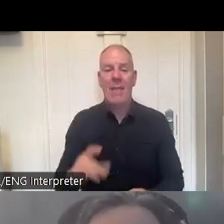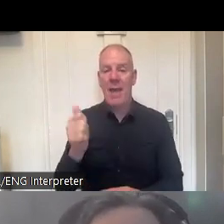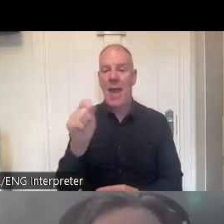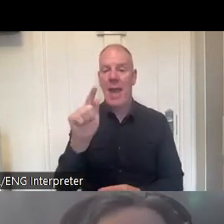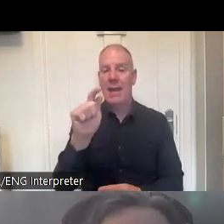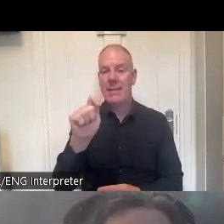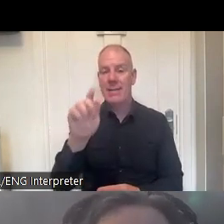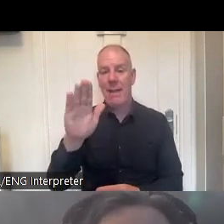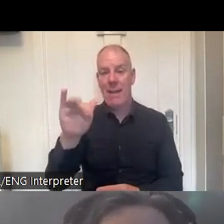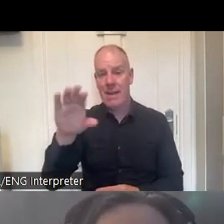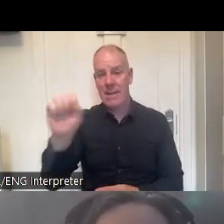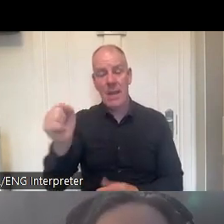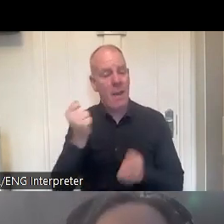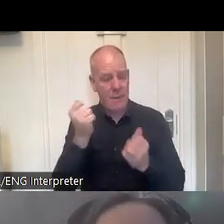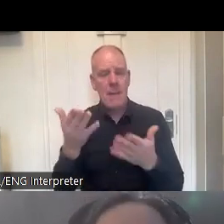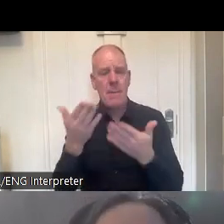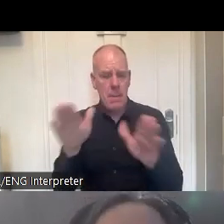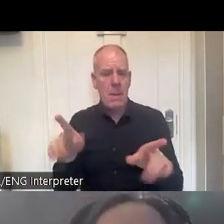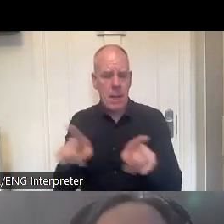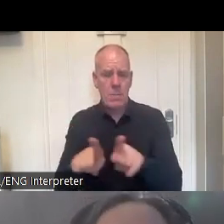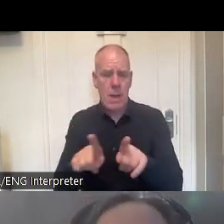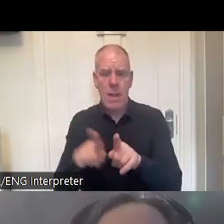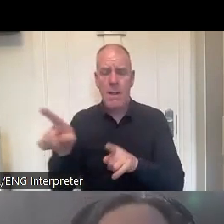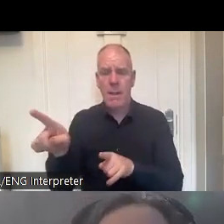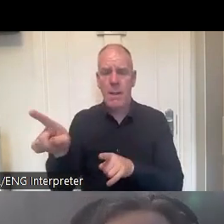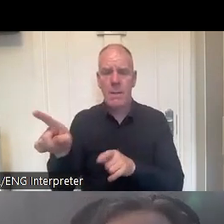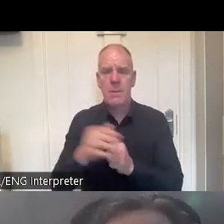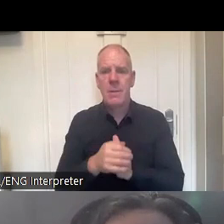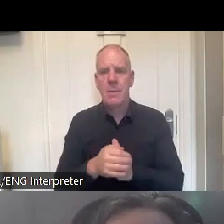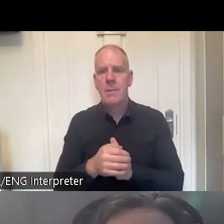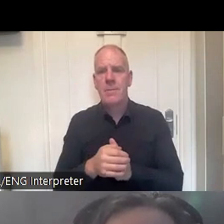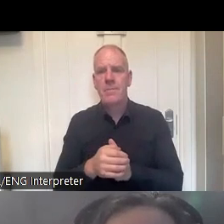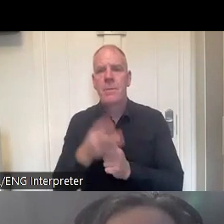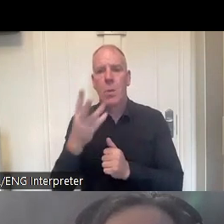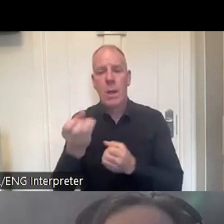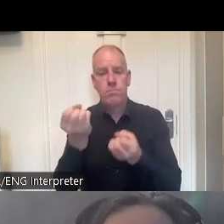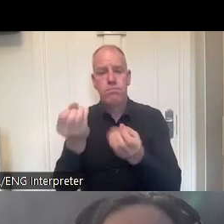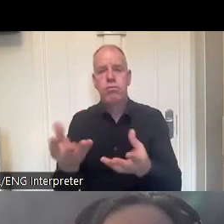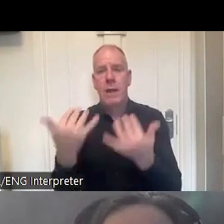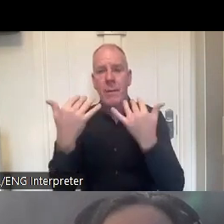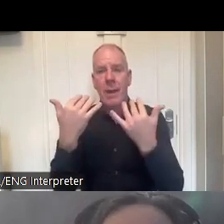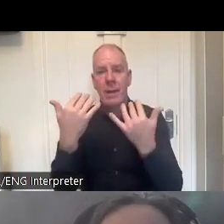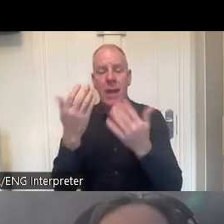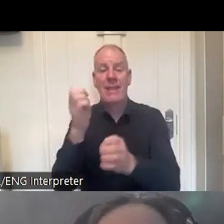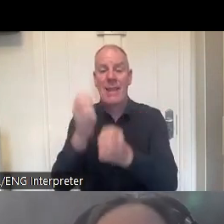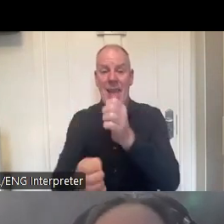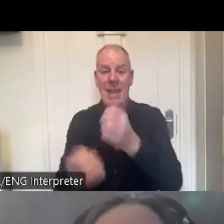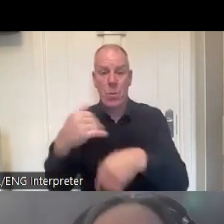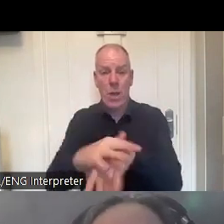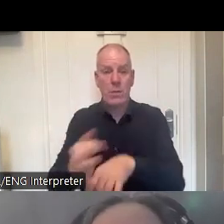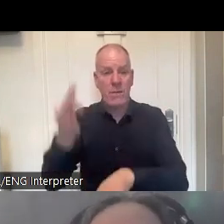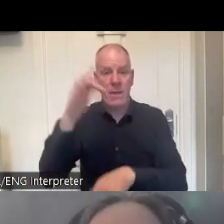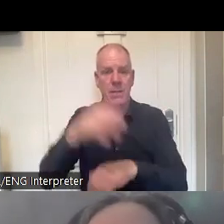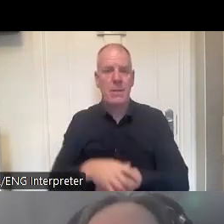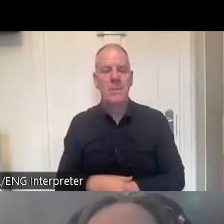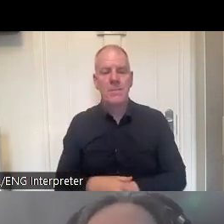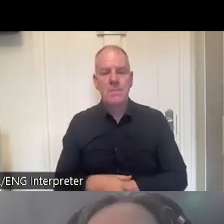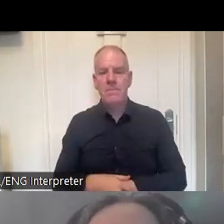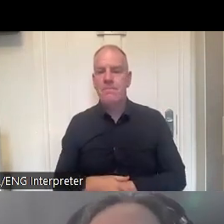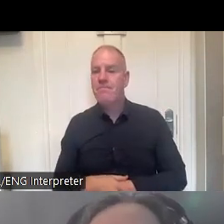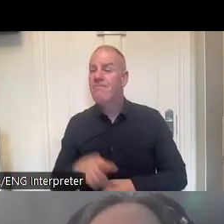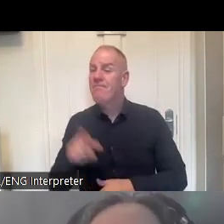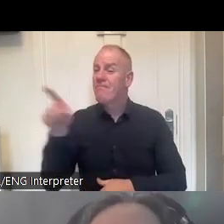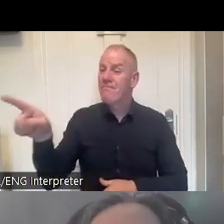available, publicly available. And I'll give you the address for that at the end. These profiles will be core